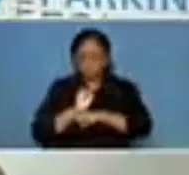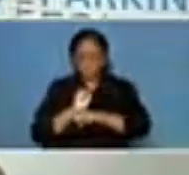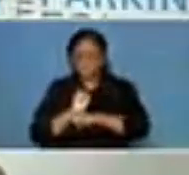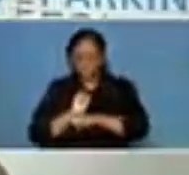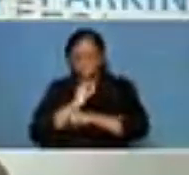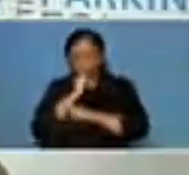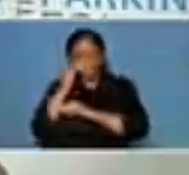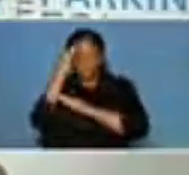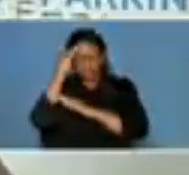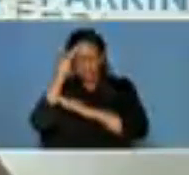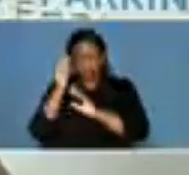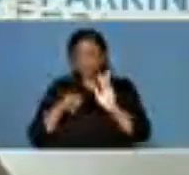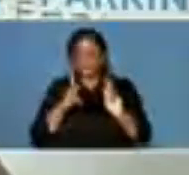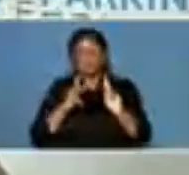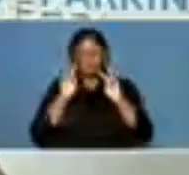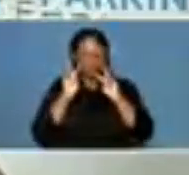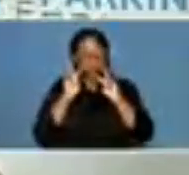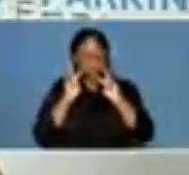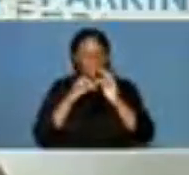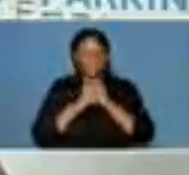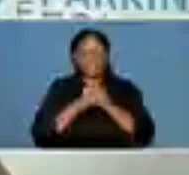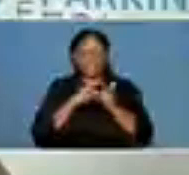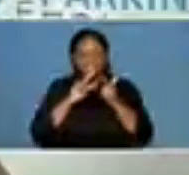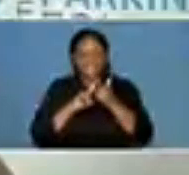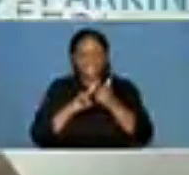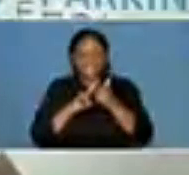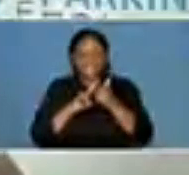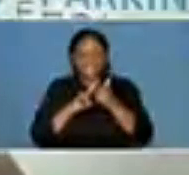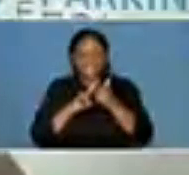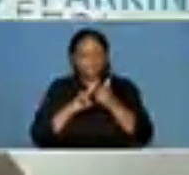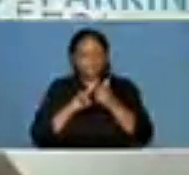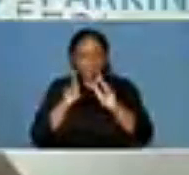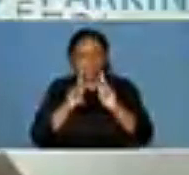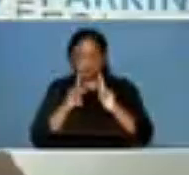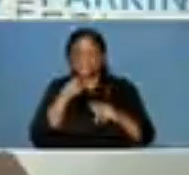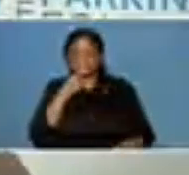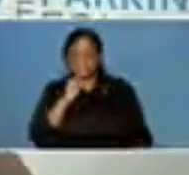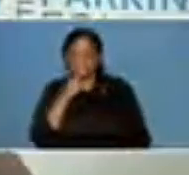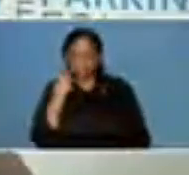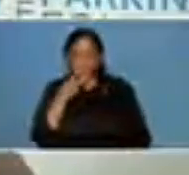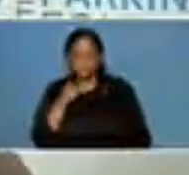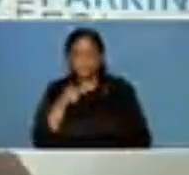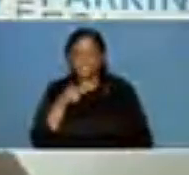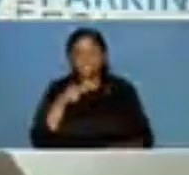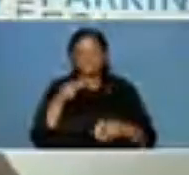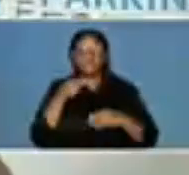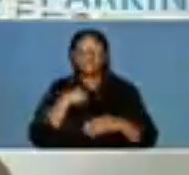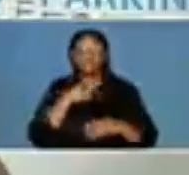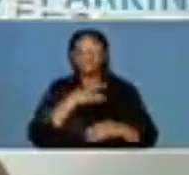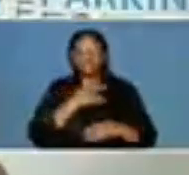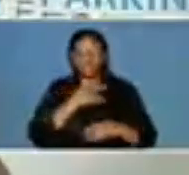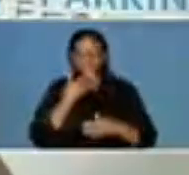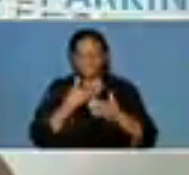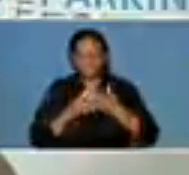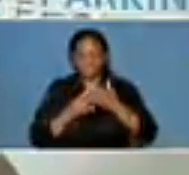anyone sees anything. And when somebody does, it's kind of like surreal, to be honest. We've